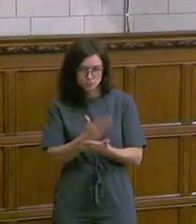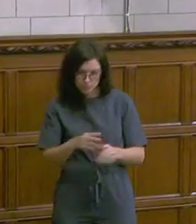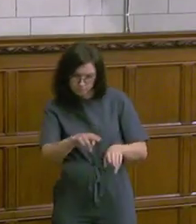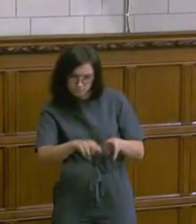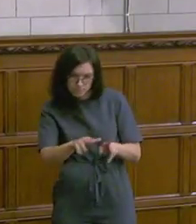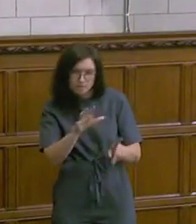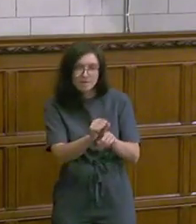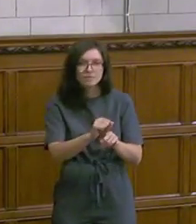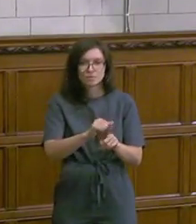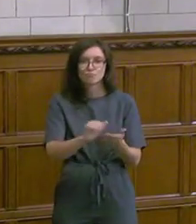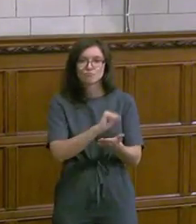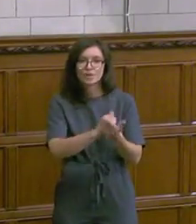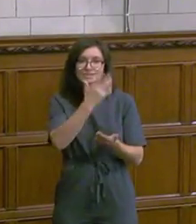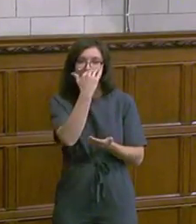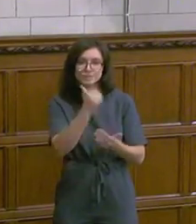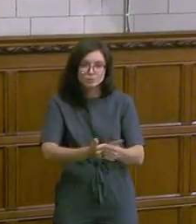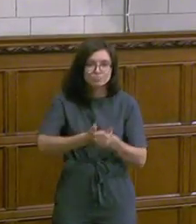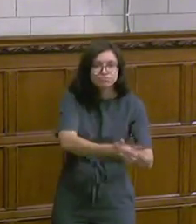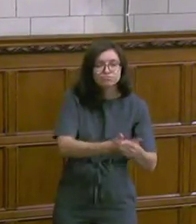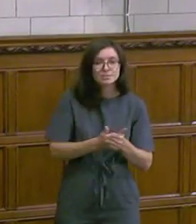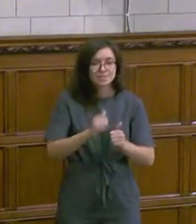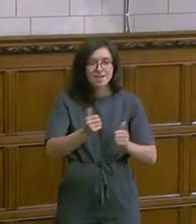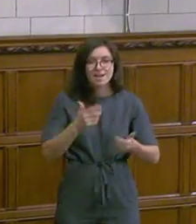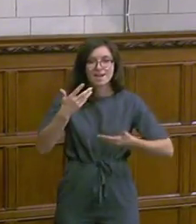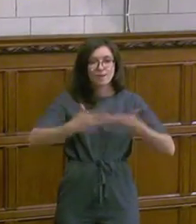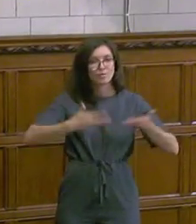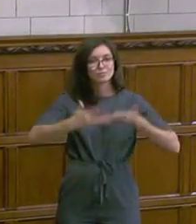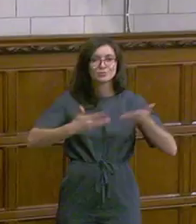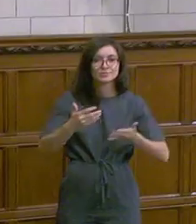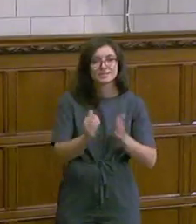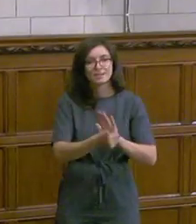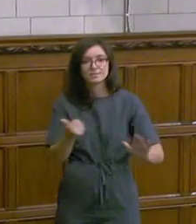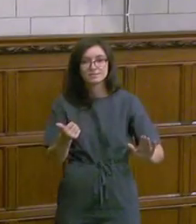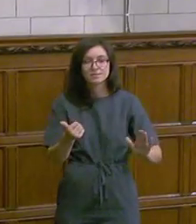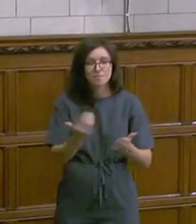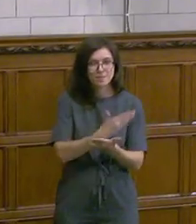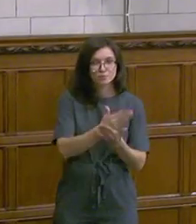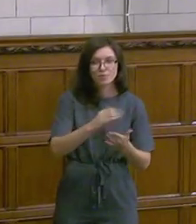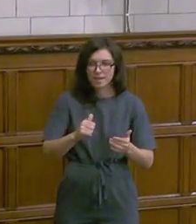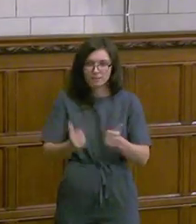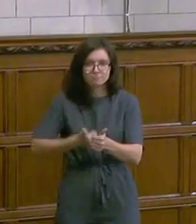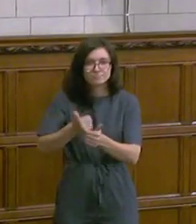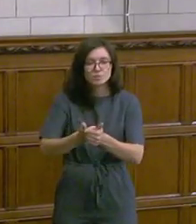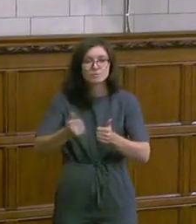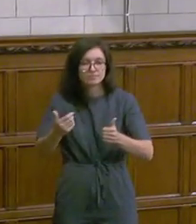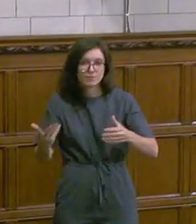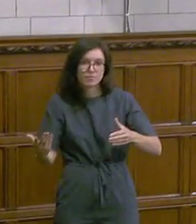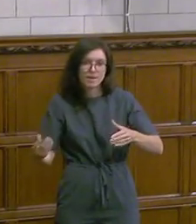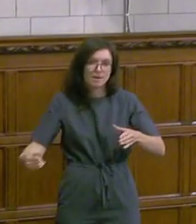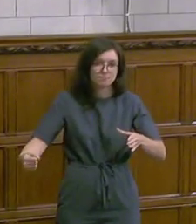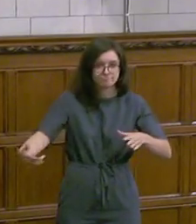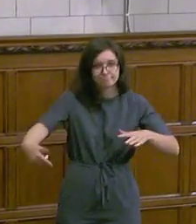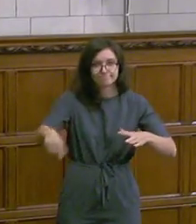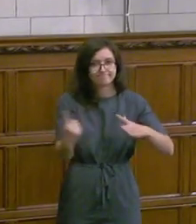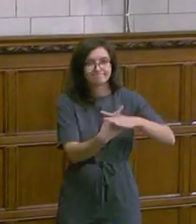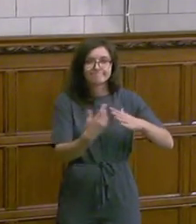skills, and that they are effectively supported and included within mainstream schools. In 2017, there were